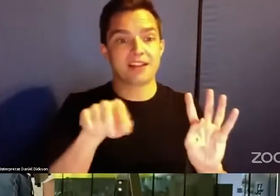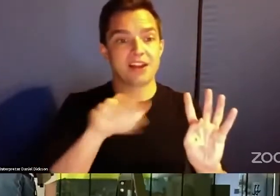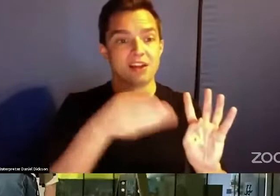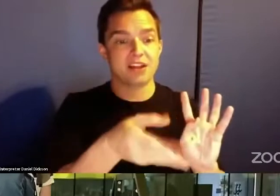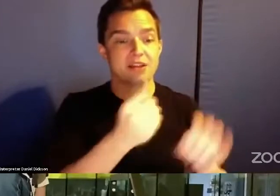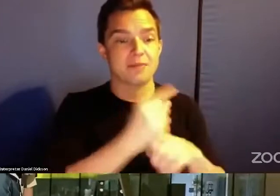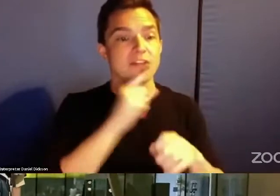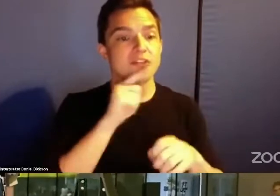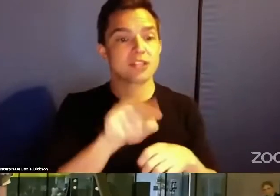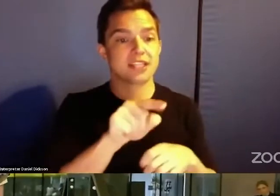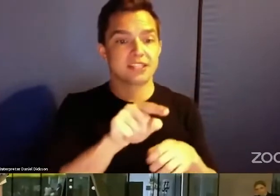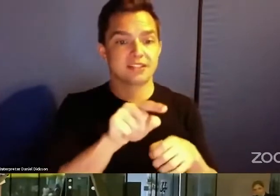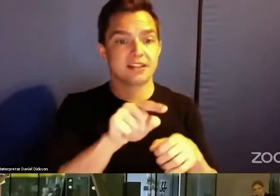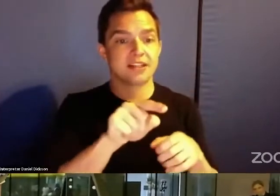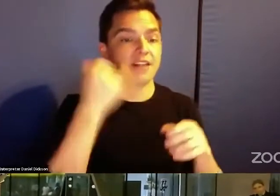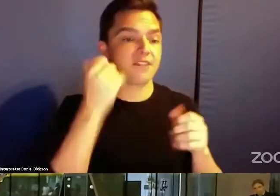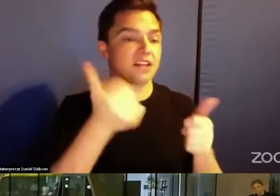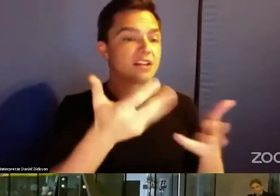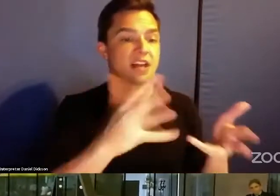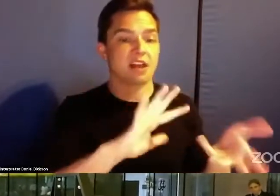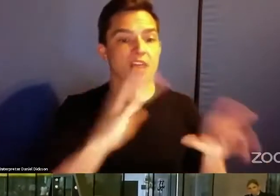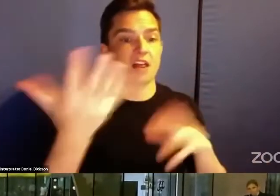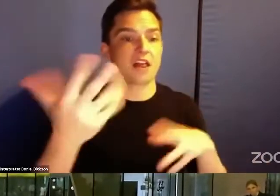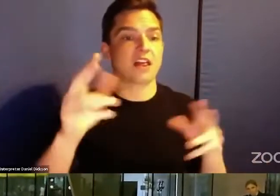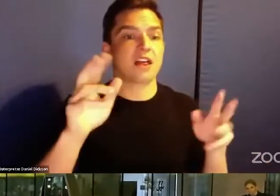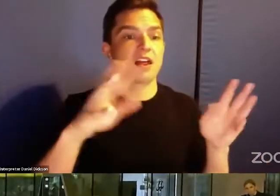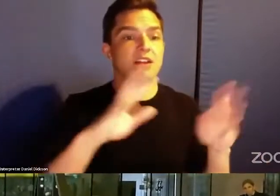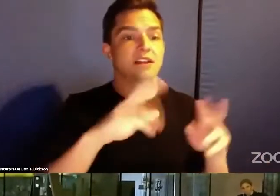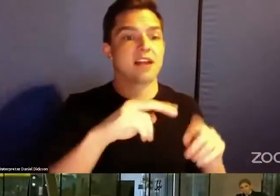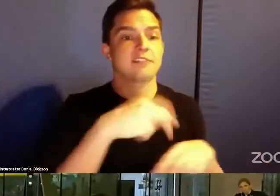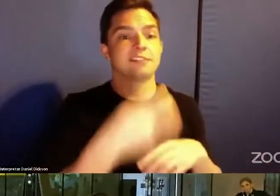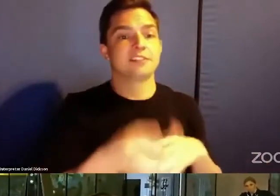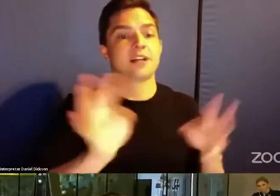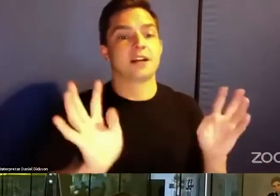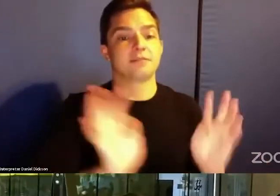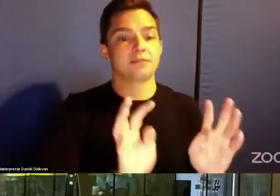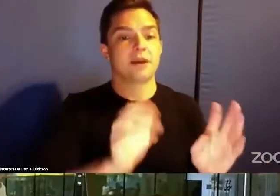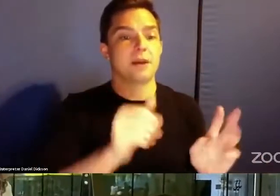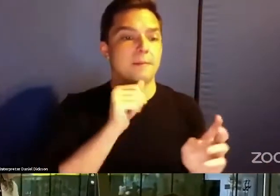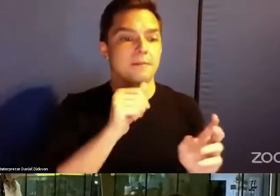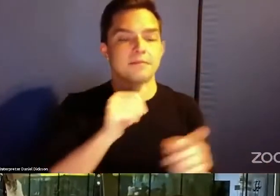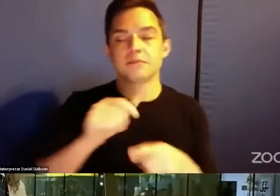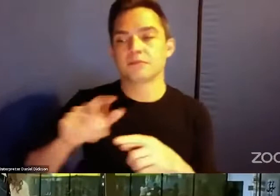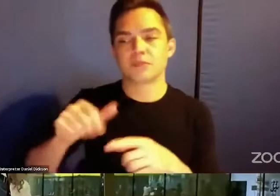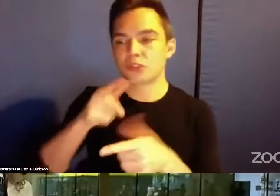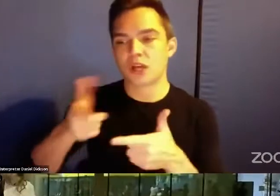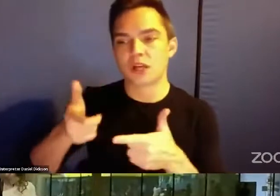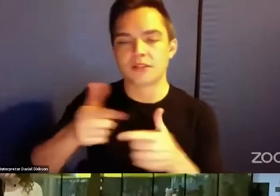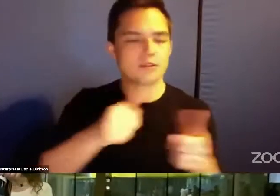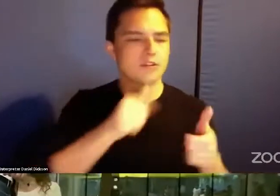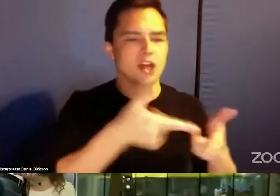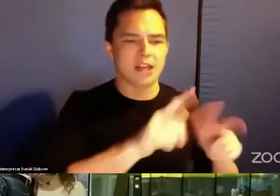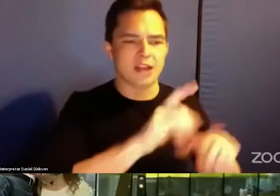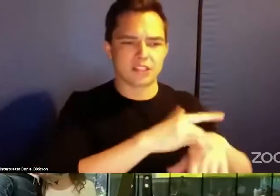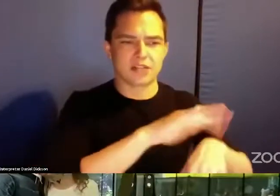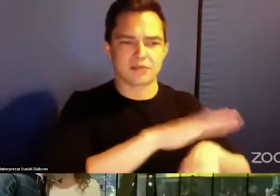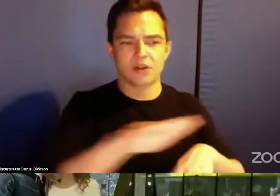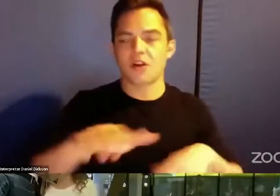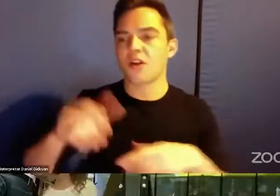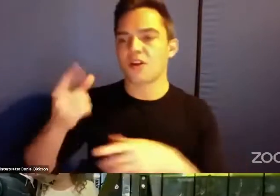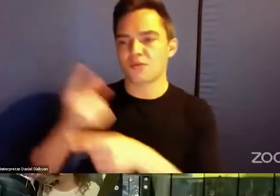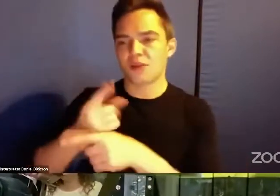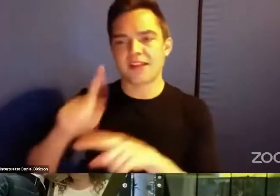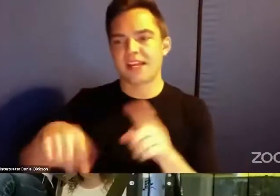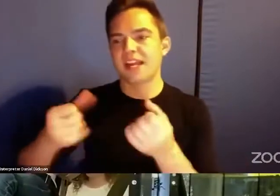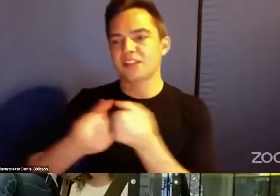anything goes wrong, but they're not allowed to touch him at all, are they? Exactly, they're not allowed to support the pilot or the wheelchair. When they push too hard, it's a